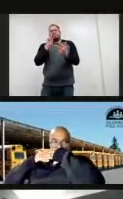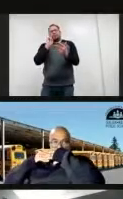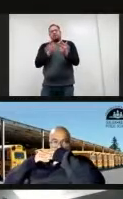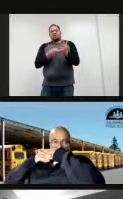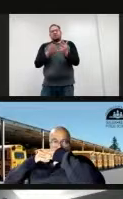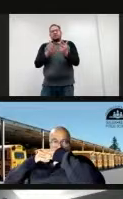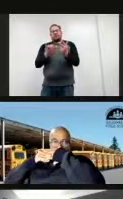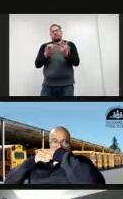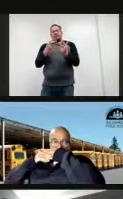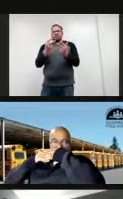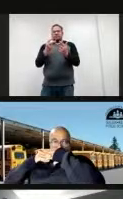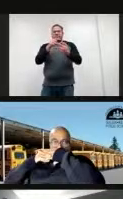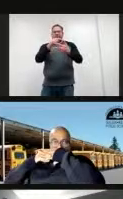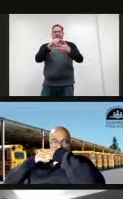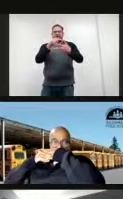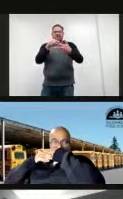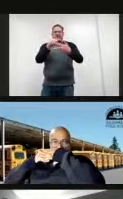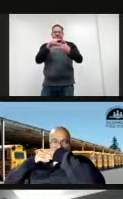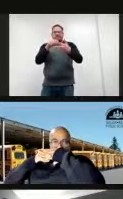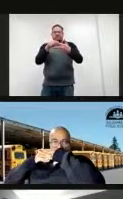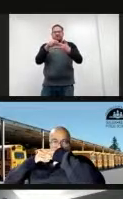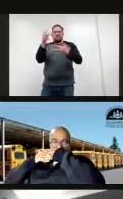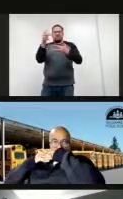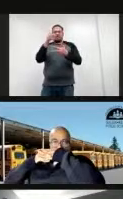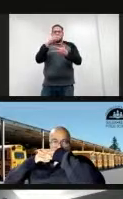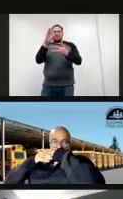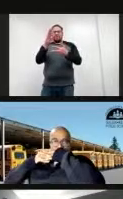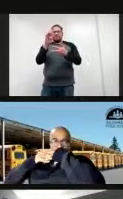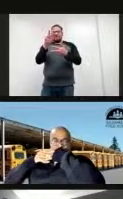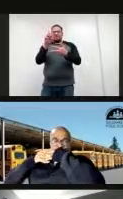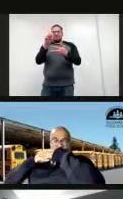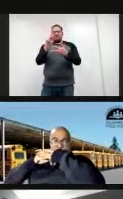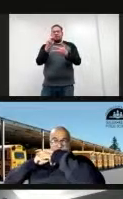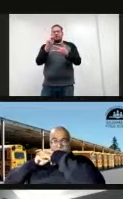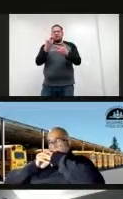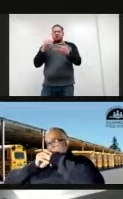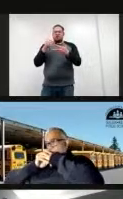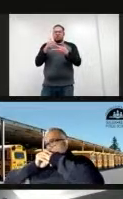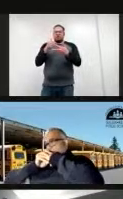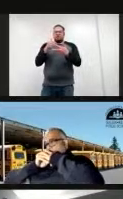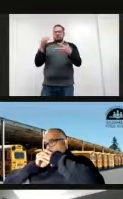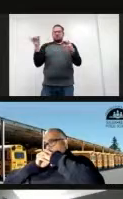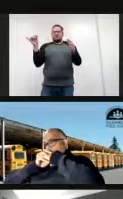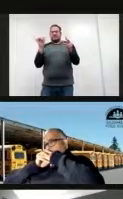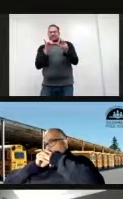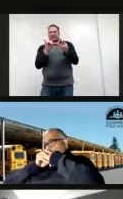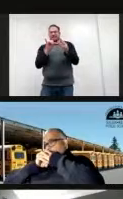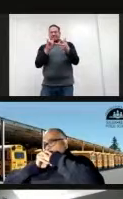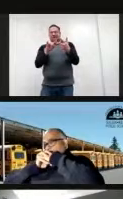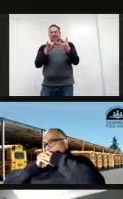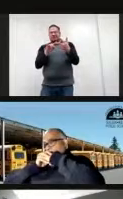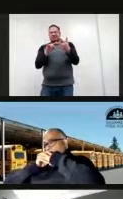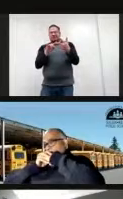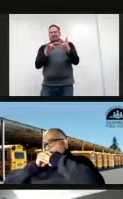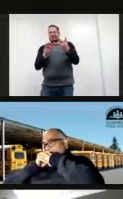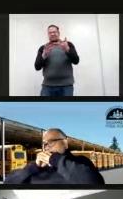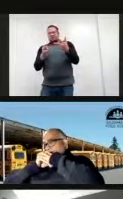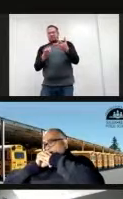two of the comparators, Portland and Beaverton, are much closer in size and scope of work than the fourth district. And so